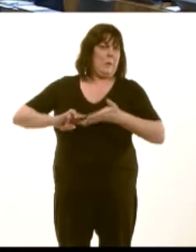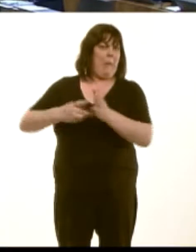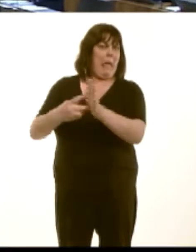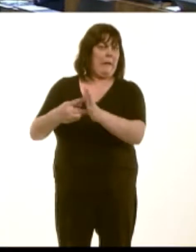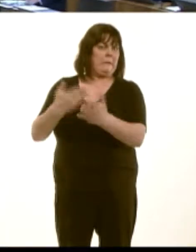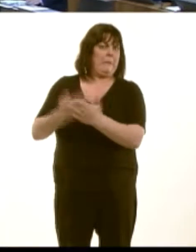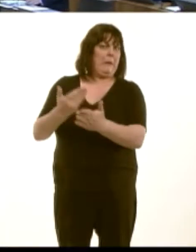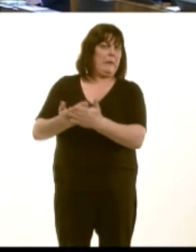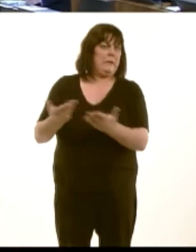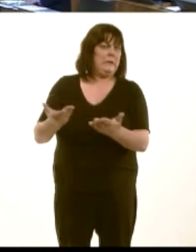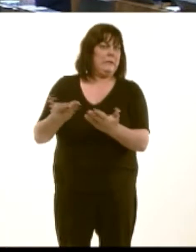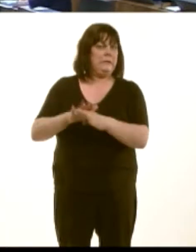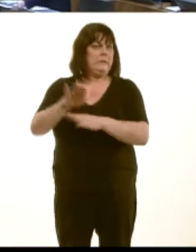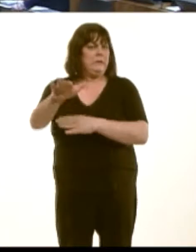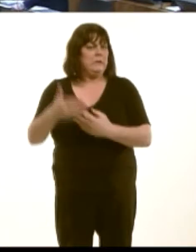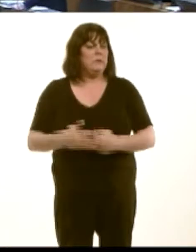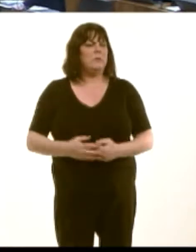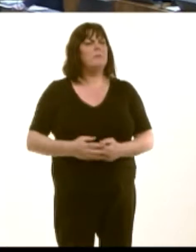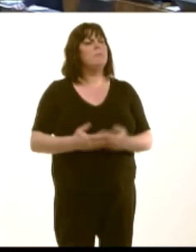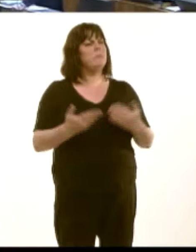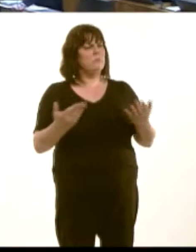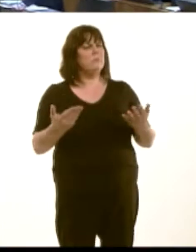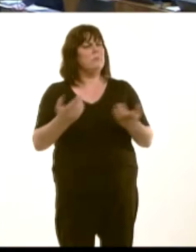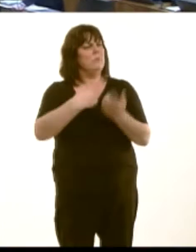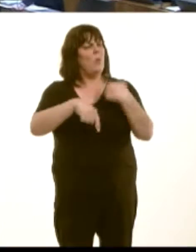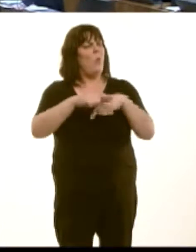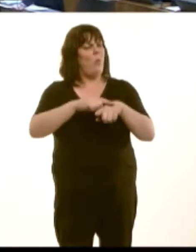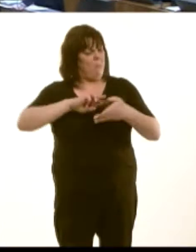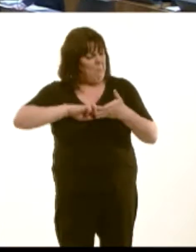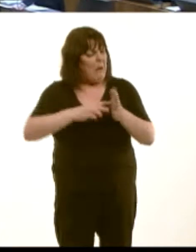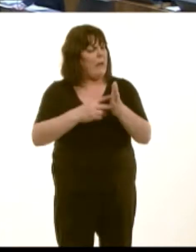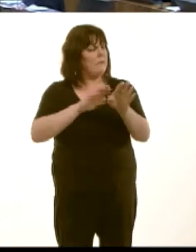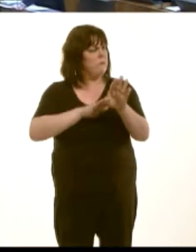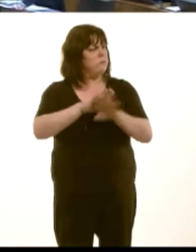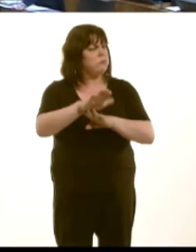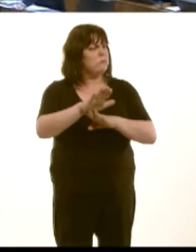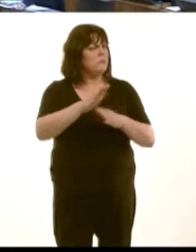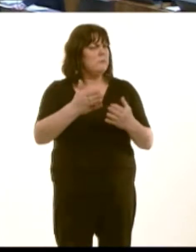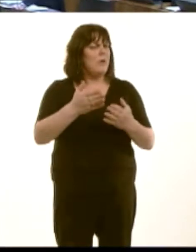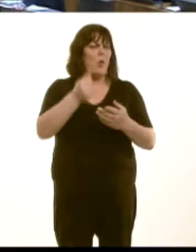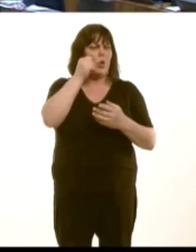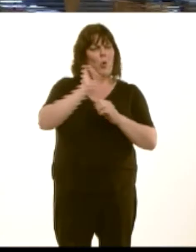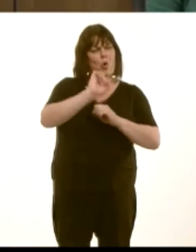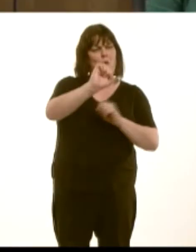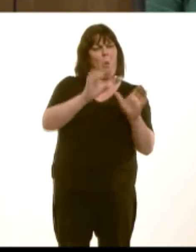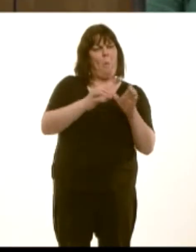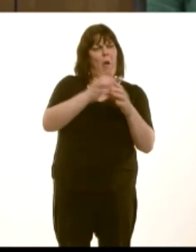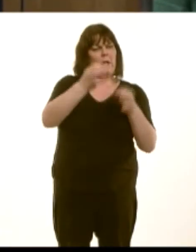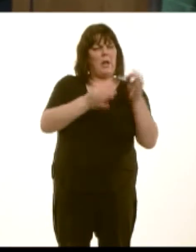exists? Well, that's what we're doing, of course, and his party has actually opposed some of the changes that